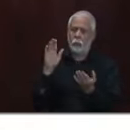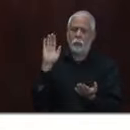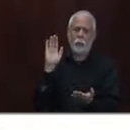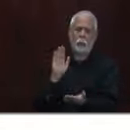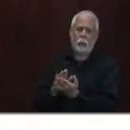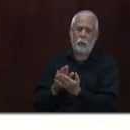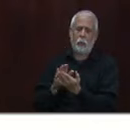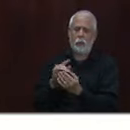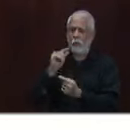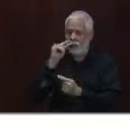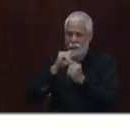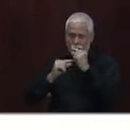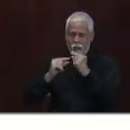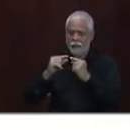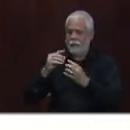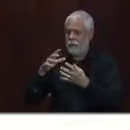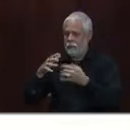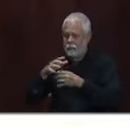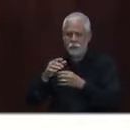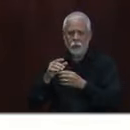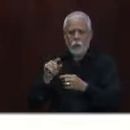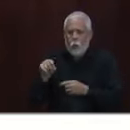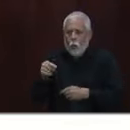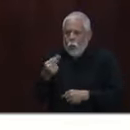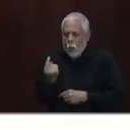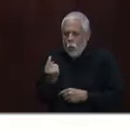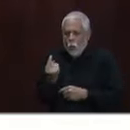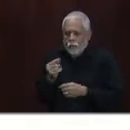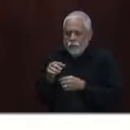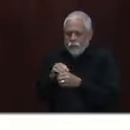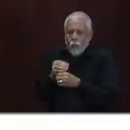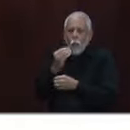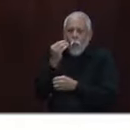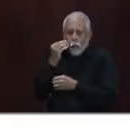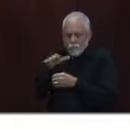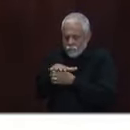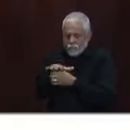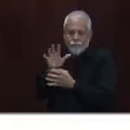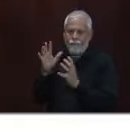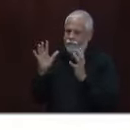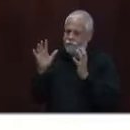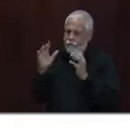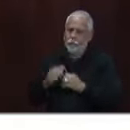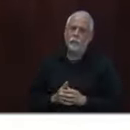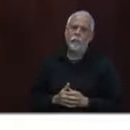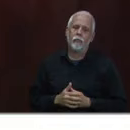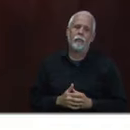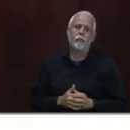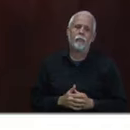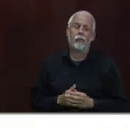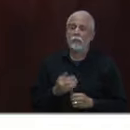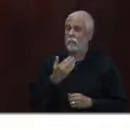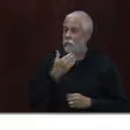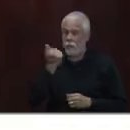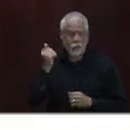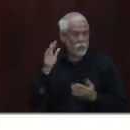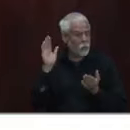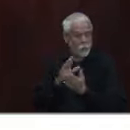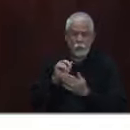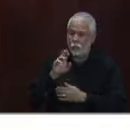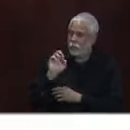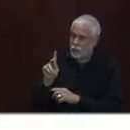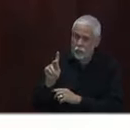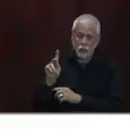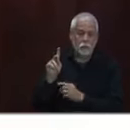reducing your Thanksgiving festivities to only those in your immediate household. The best way to reduce your